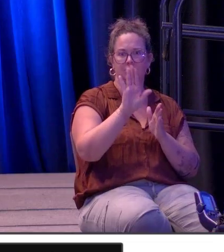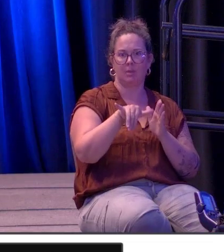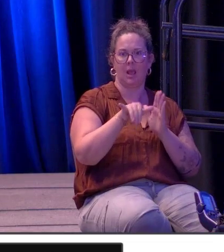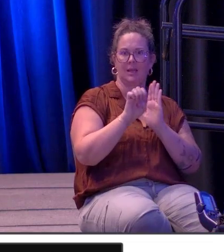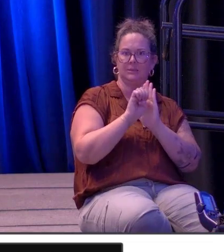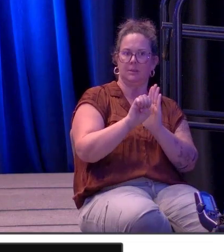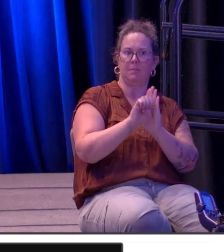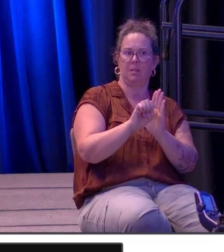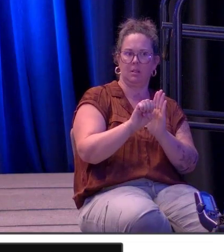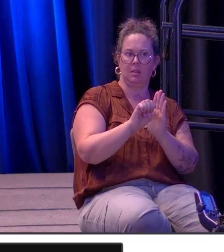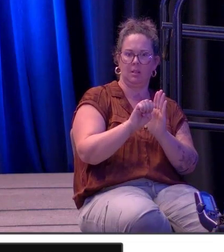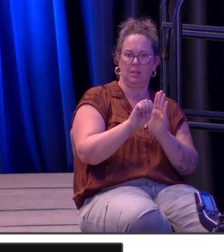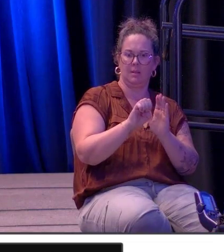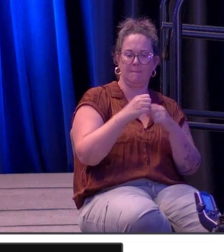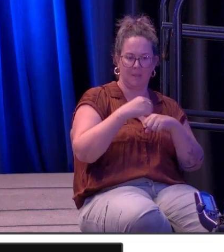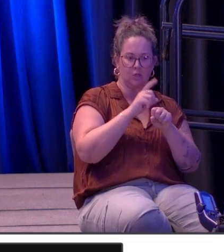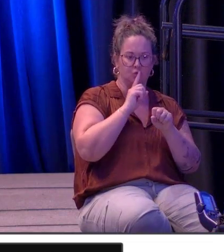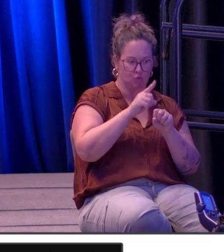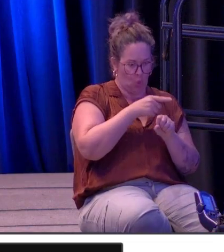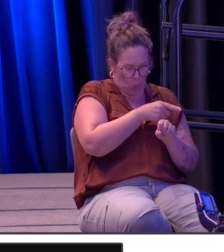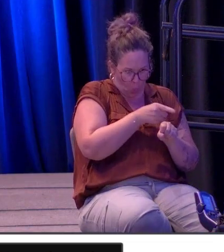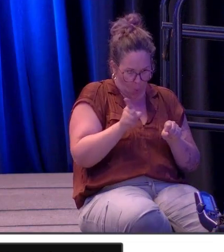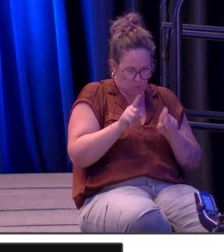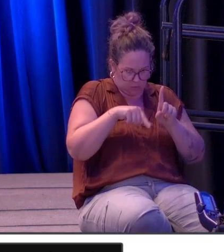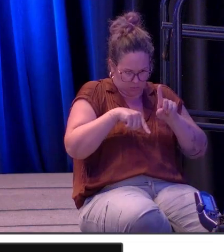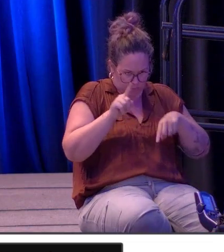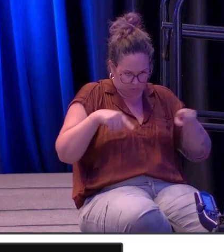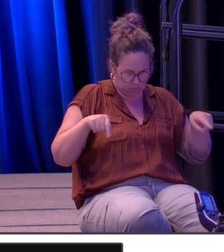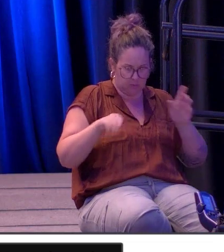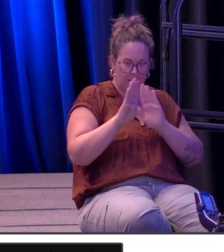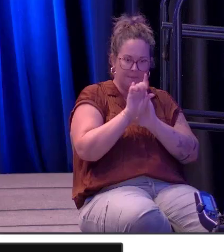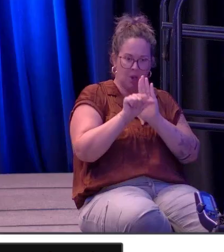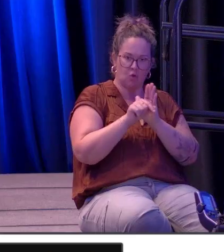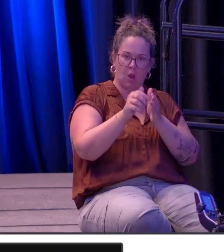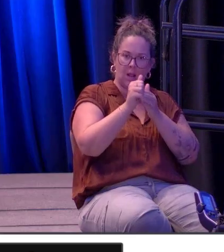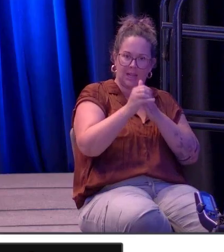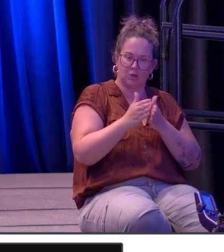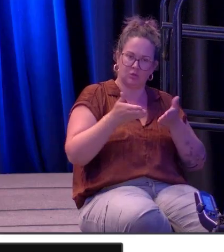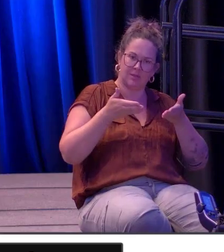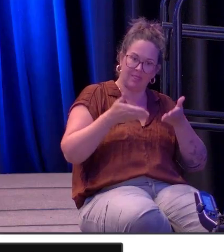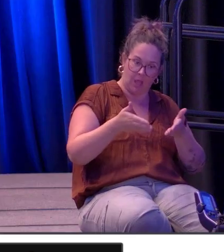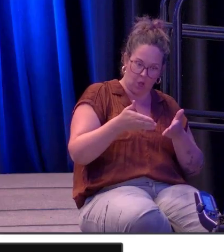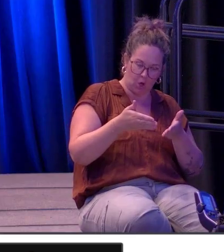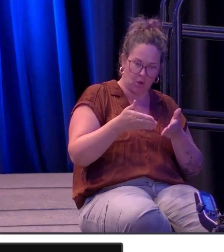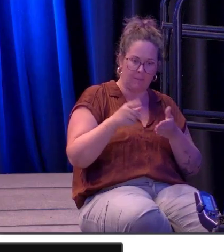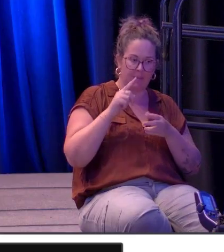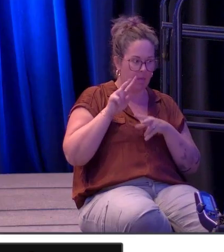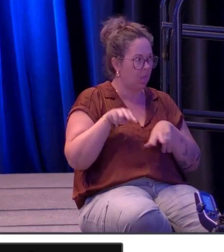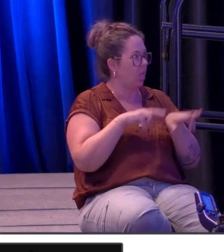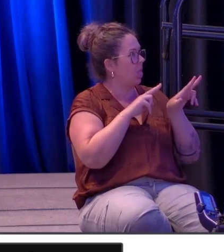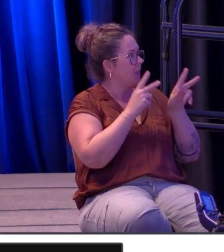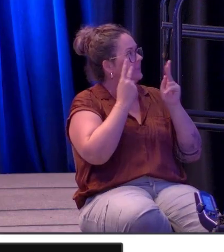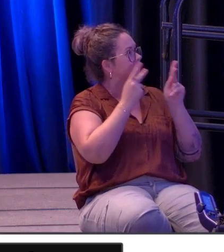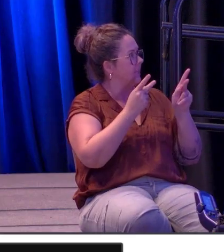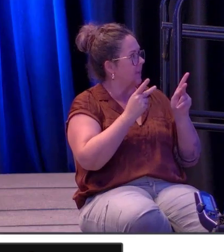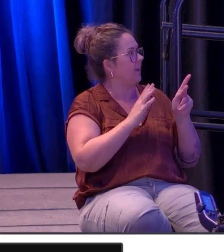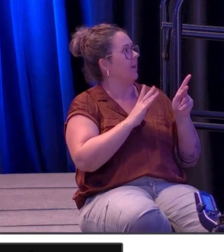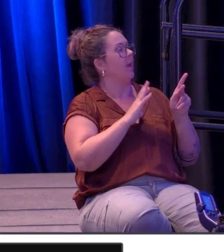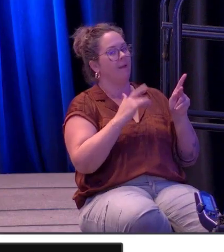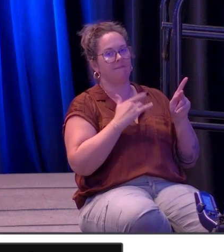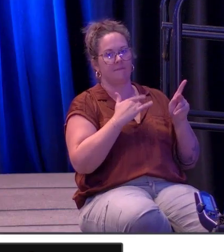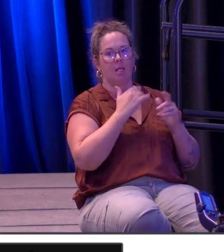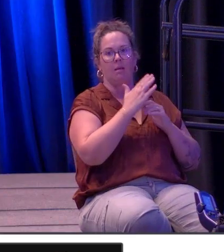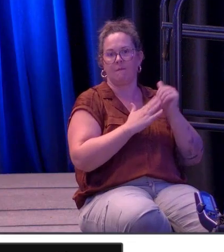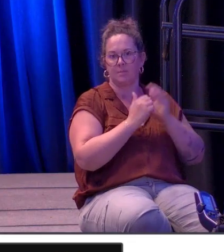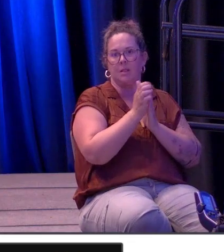of different backgrounds so that this way everybody could see that and then want to join and be comfortable to join. But